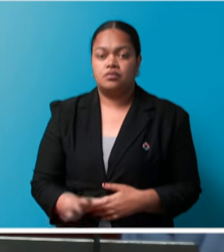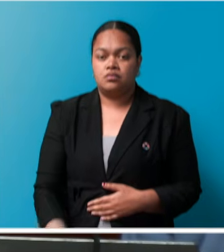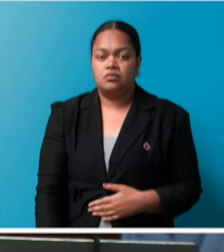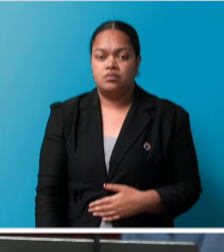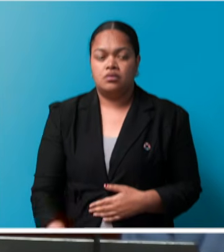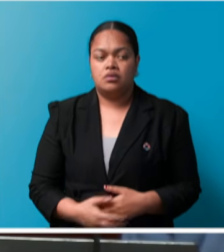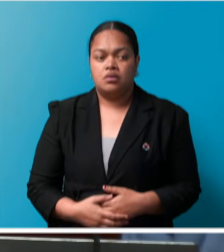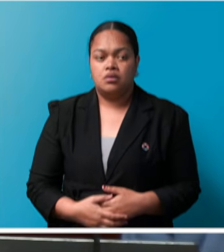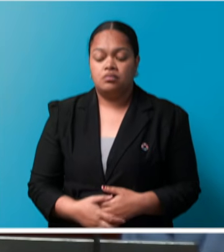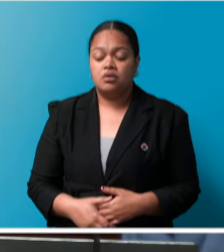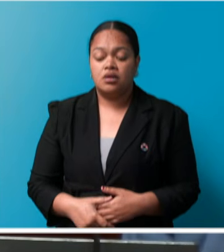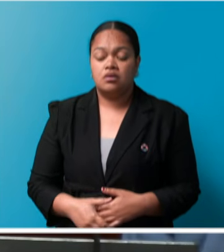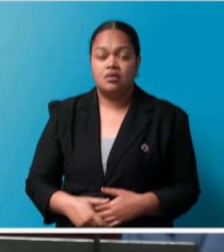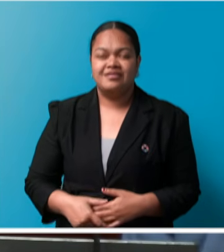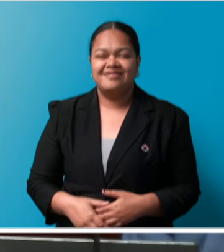Where do you start from then?